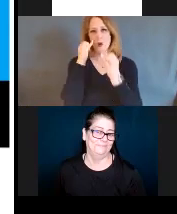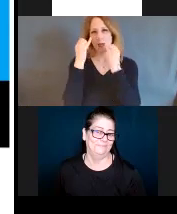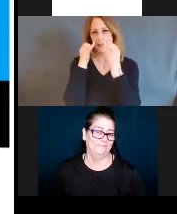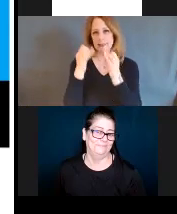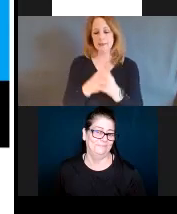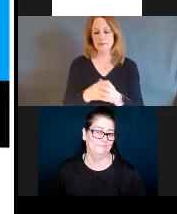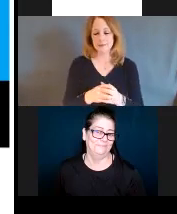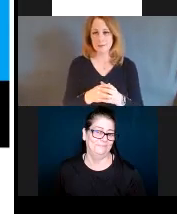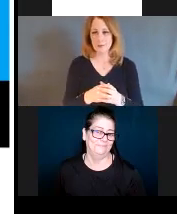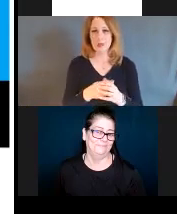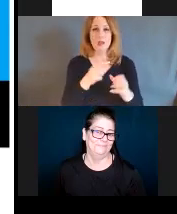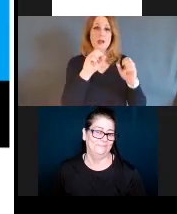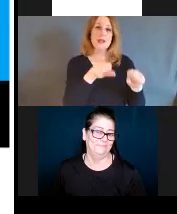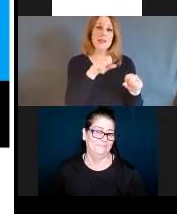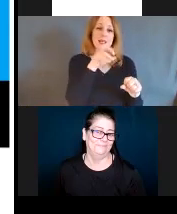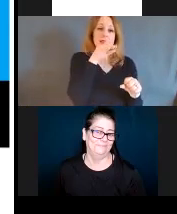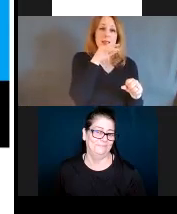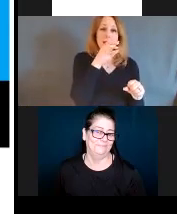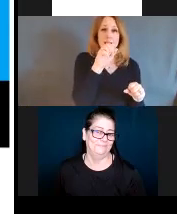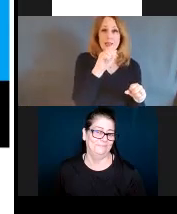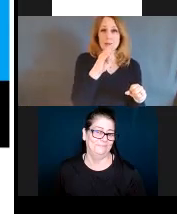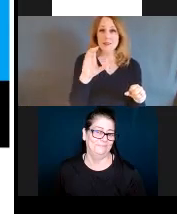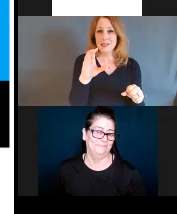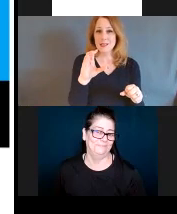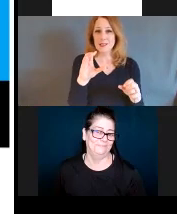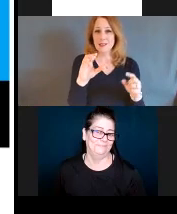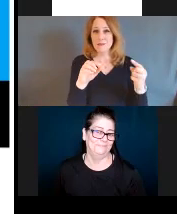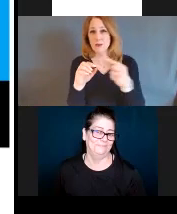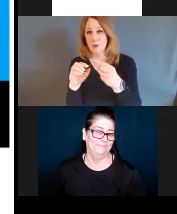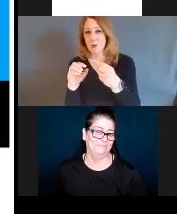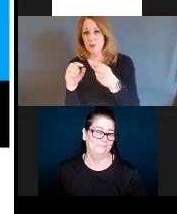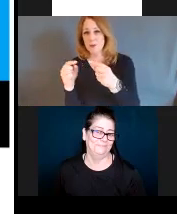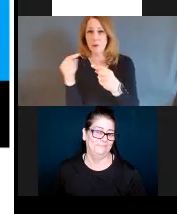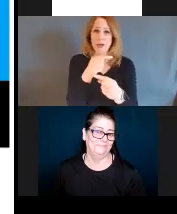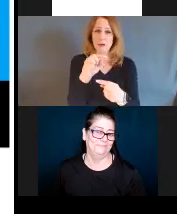They can say the alphabet forwards or backwards. If you've ever had